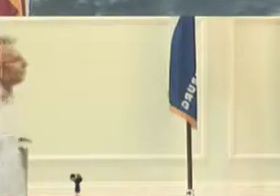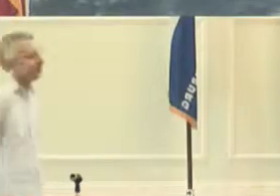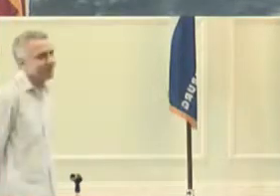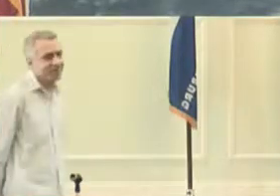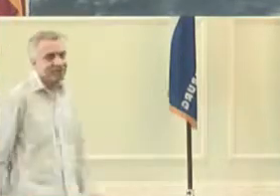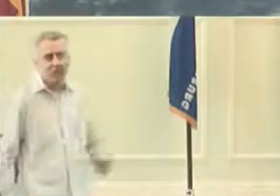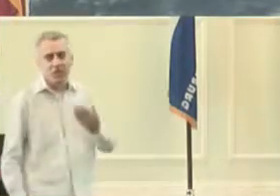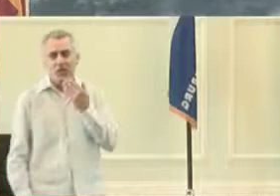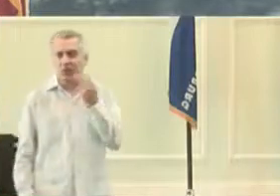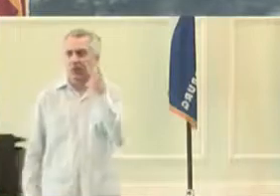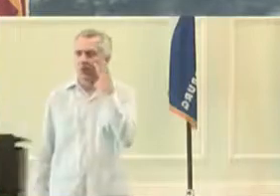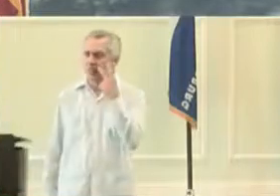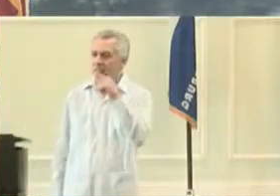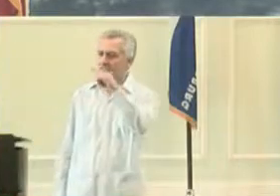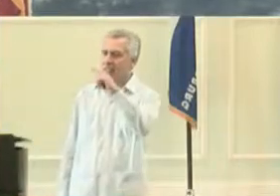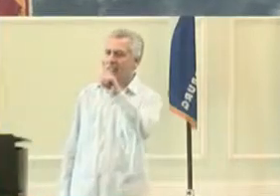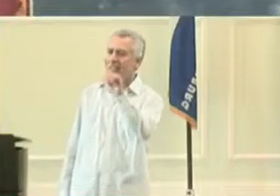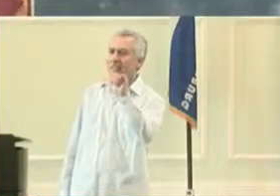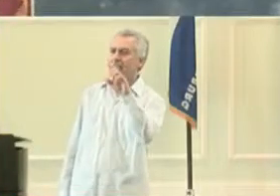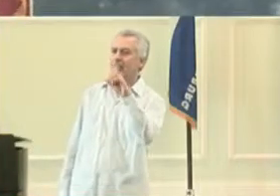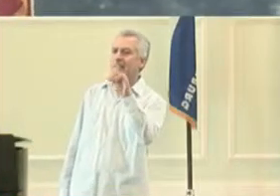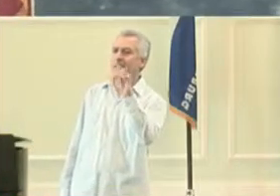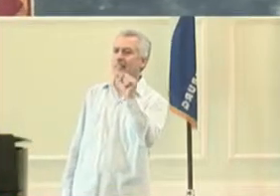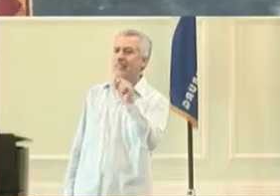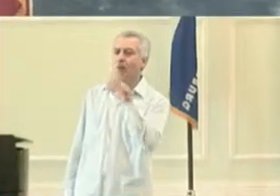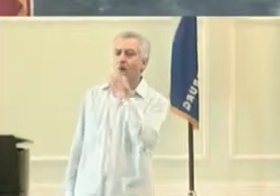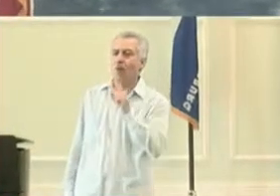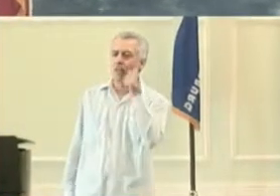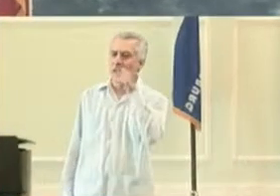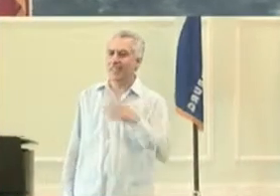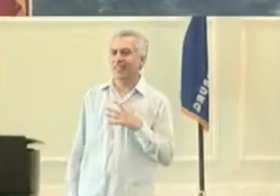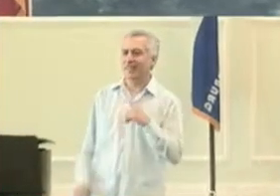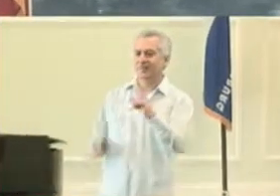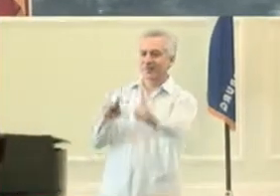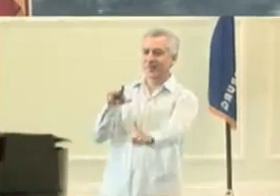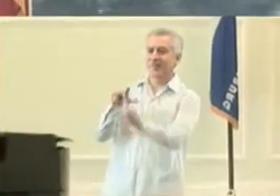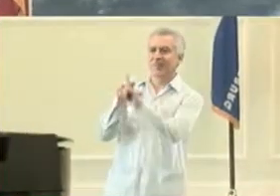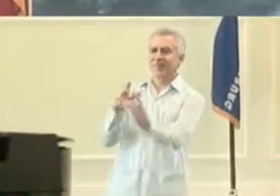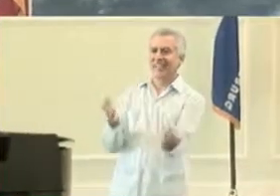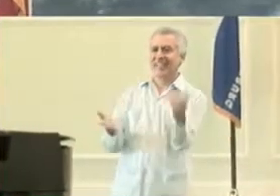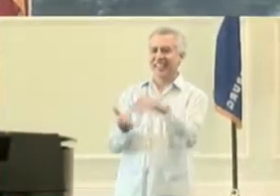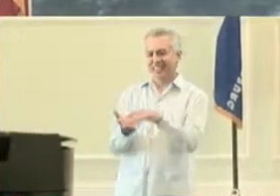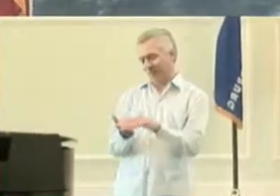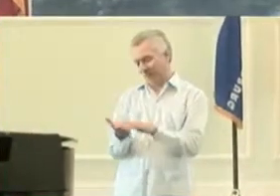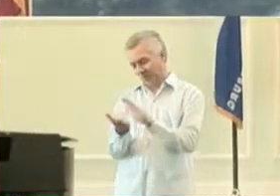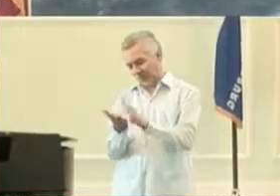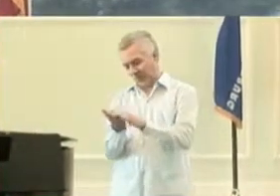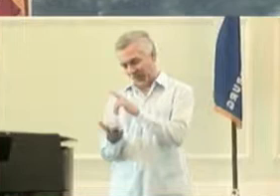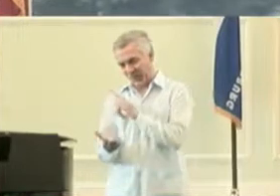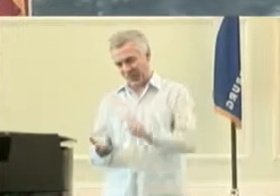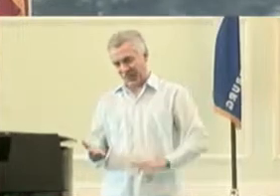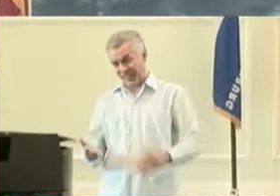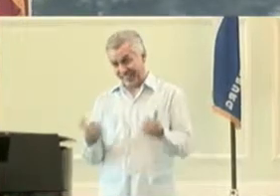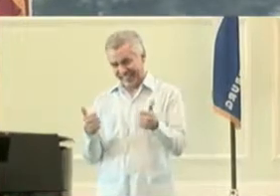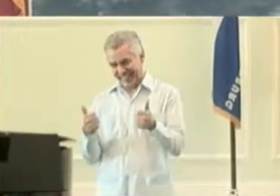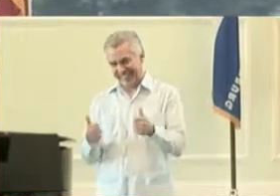Gladys as well. Gladys, where are you? Right in the back. Praise the Lord.